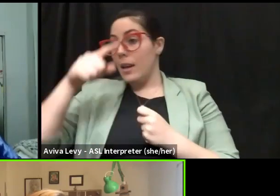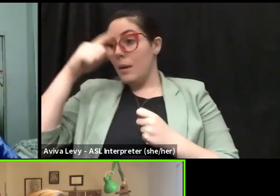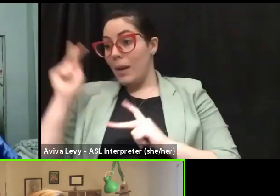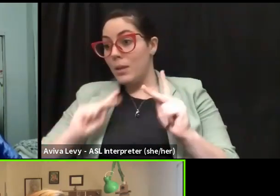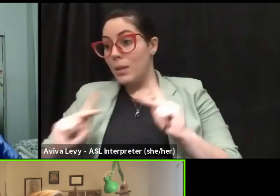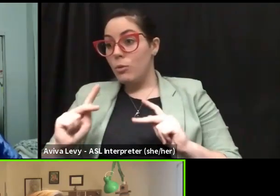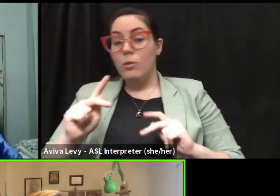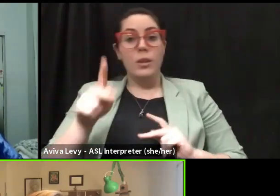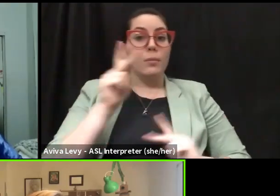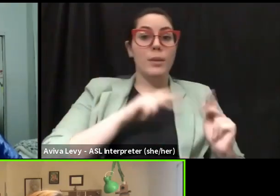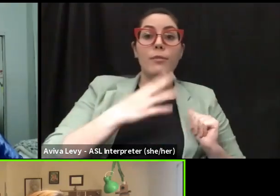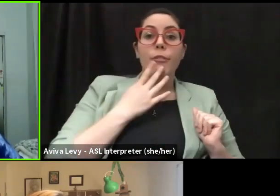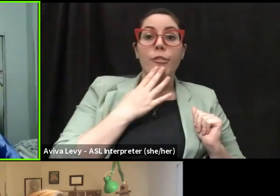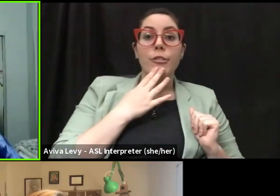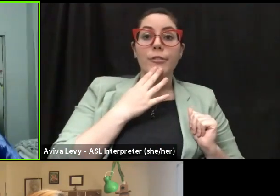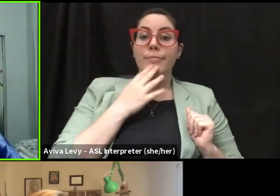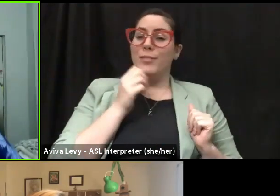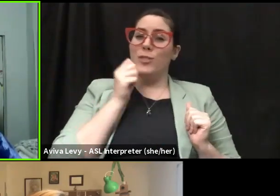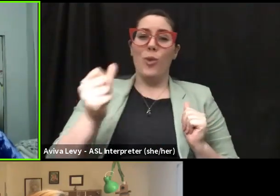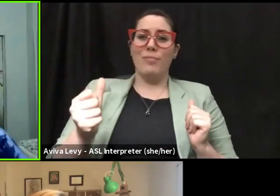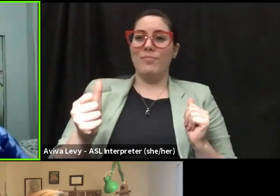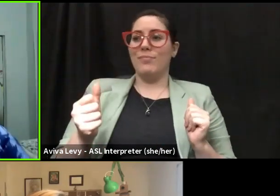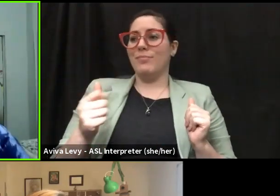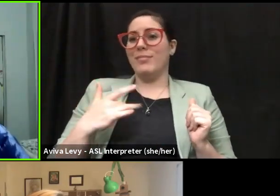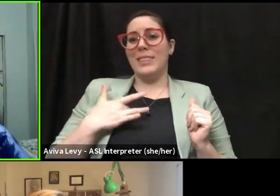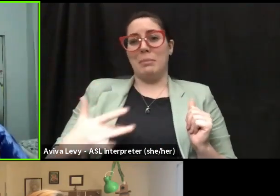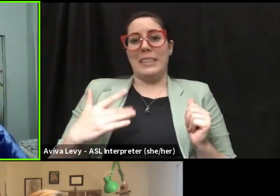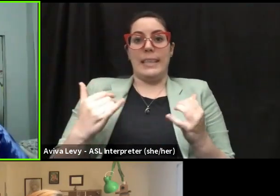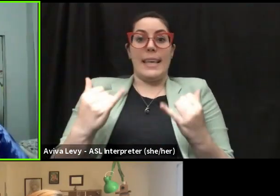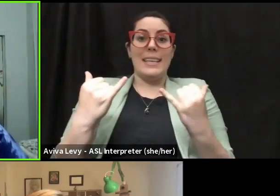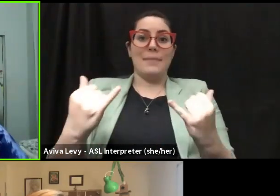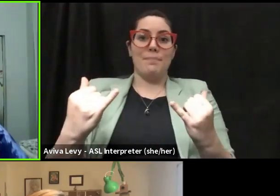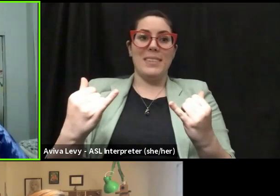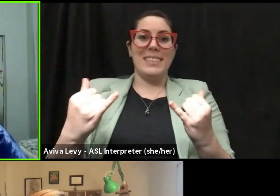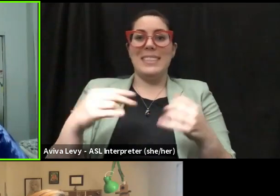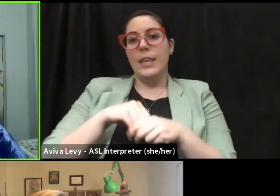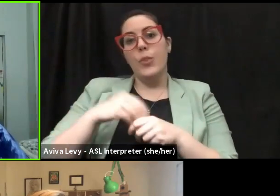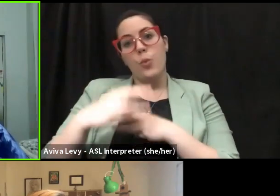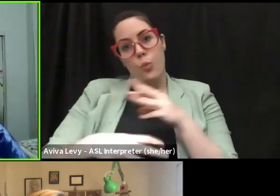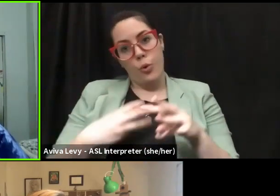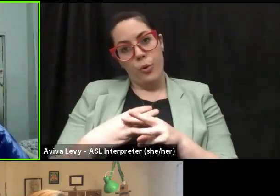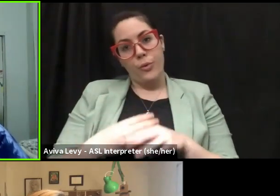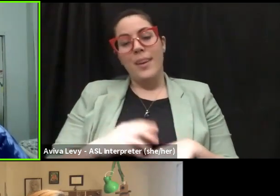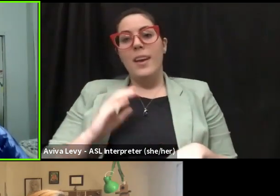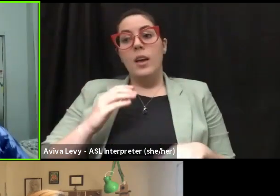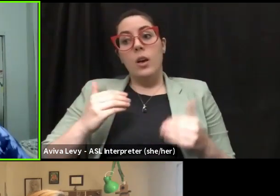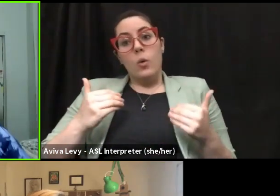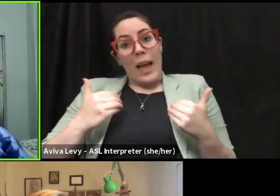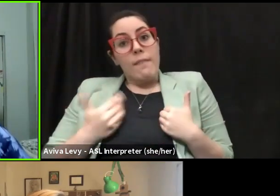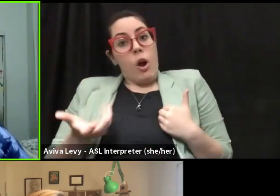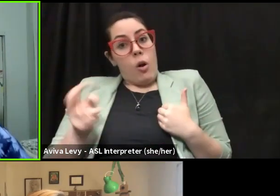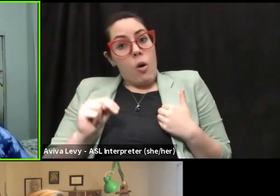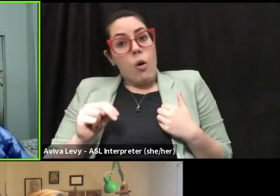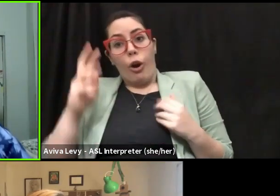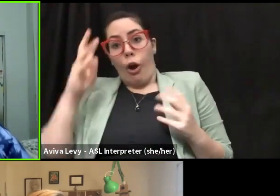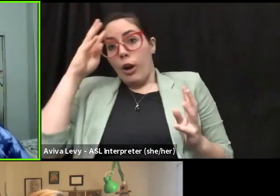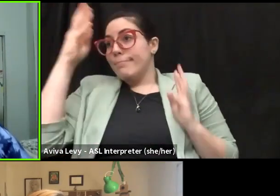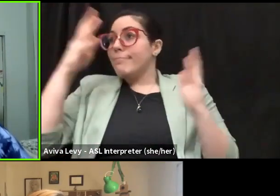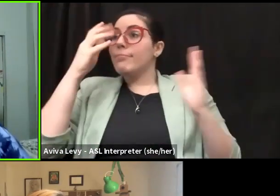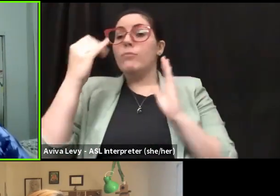exist in the world. We have an artistic point of view. We have thousands of years